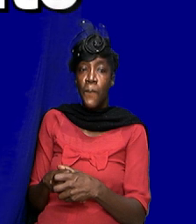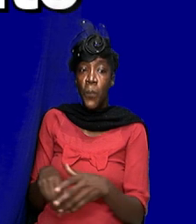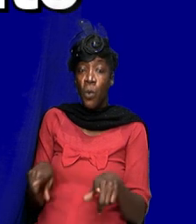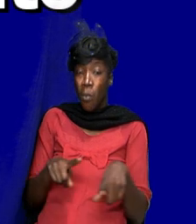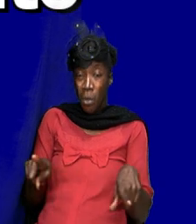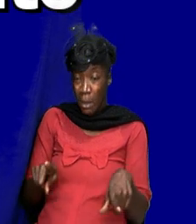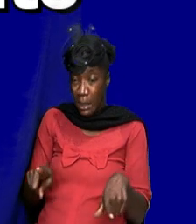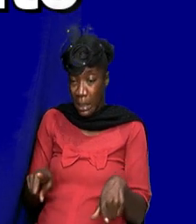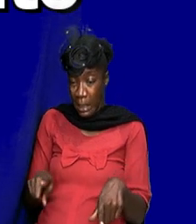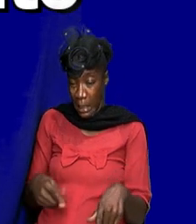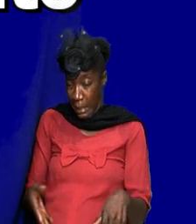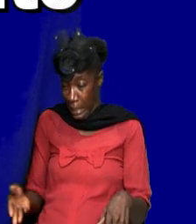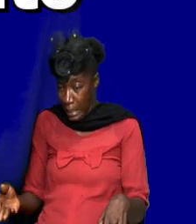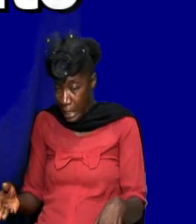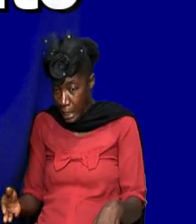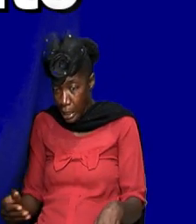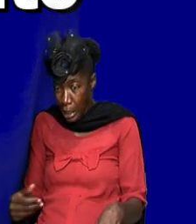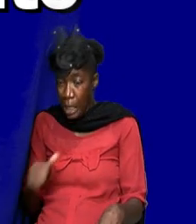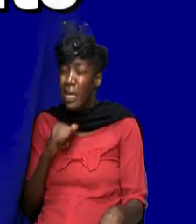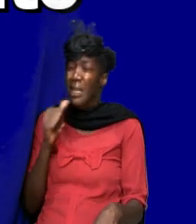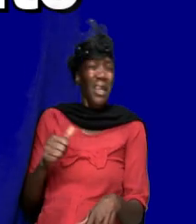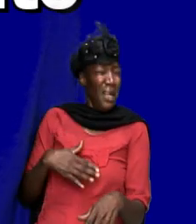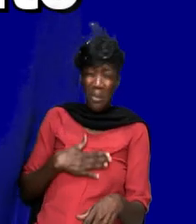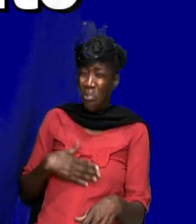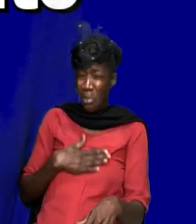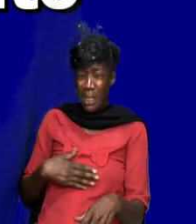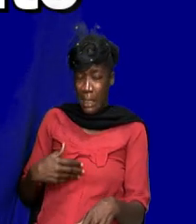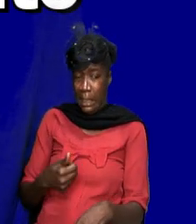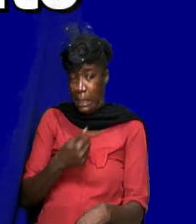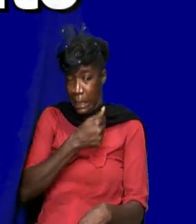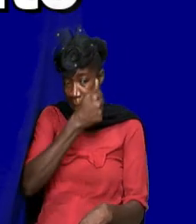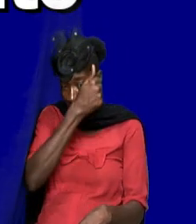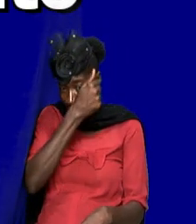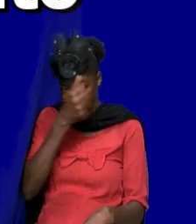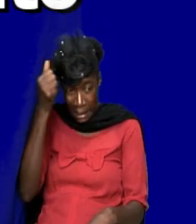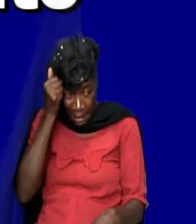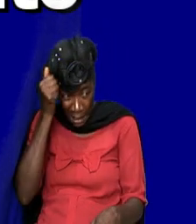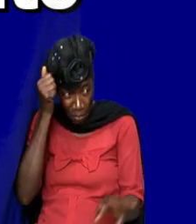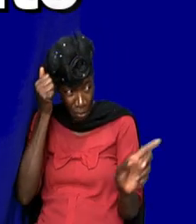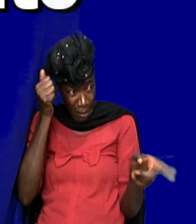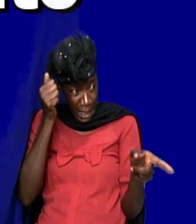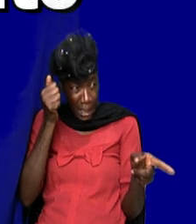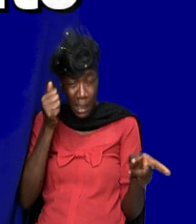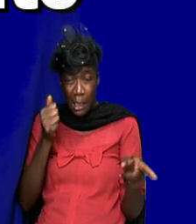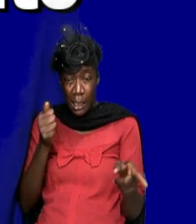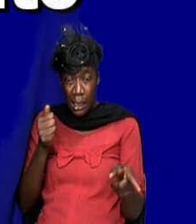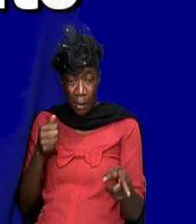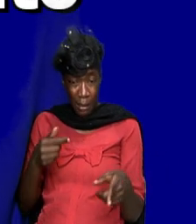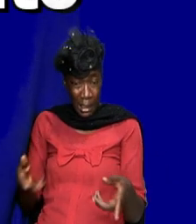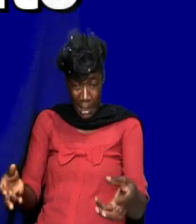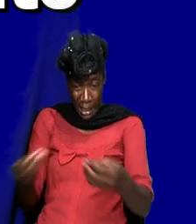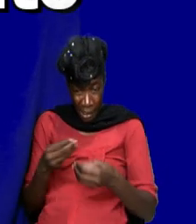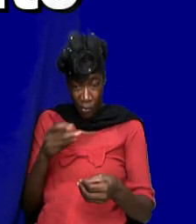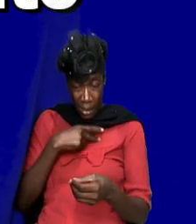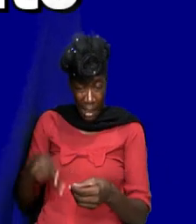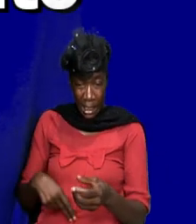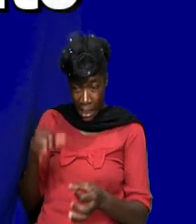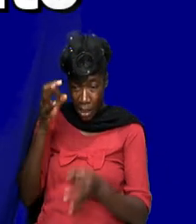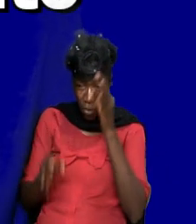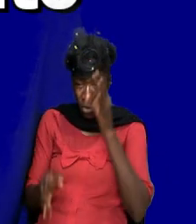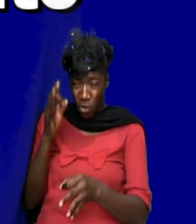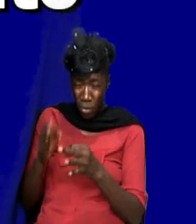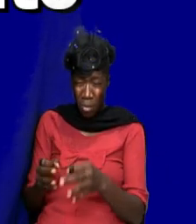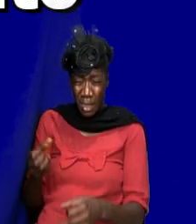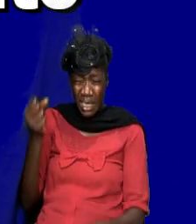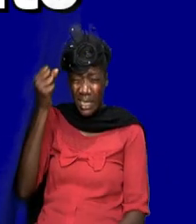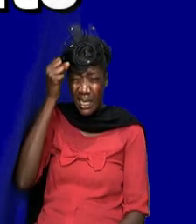But the thing displeased Samuel when they said, give us a king to judge us. And